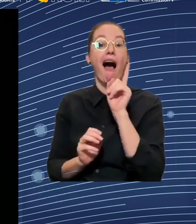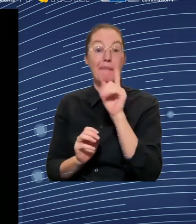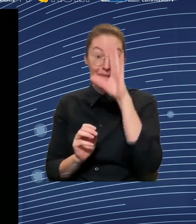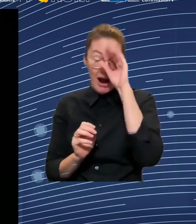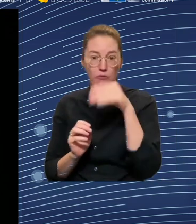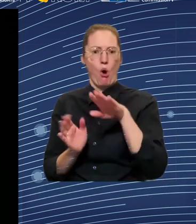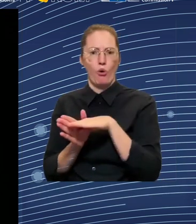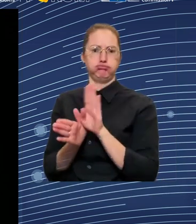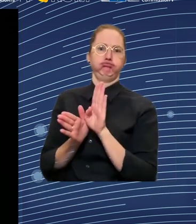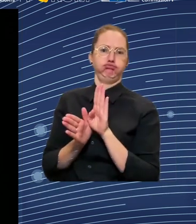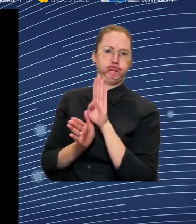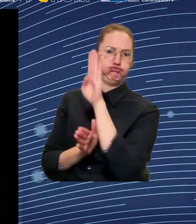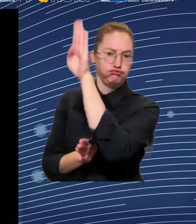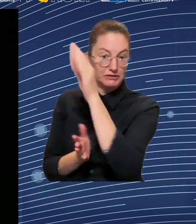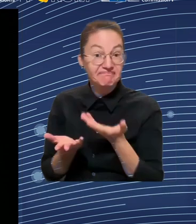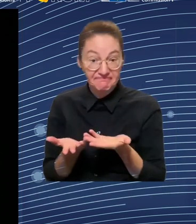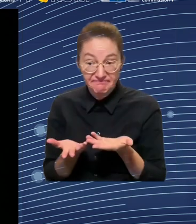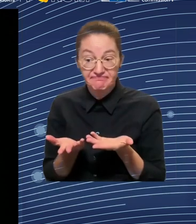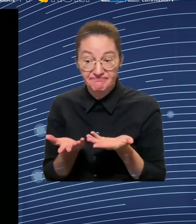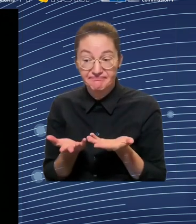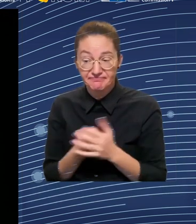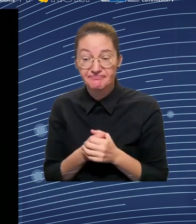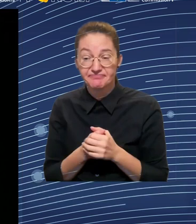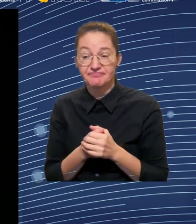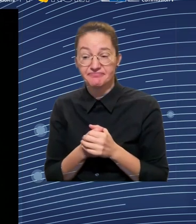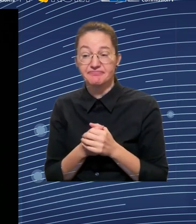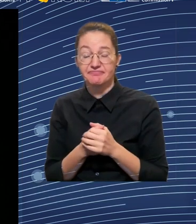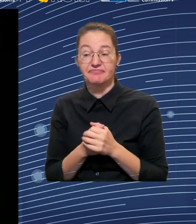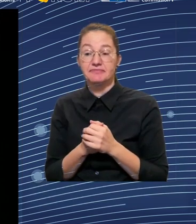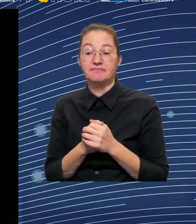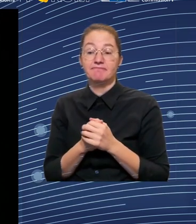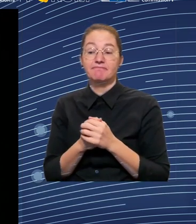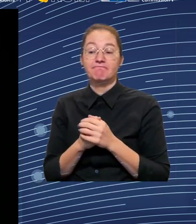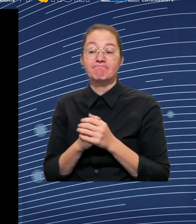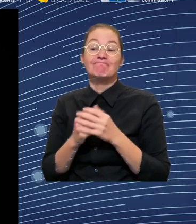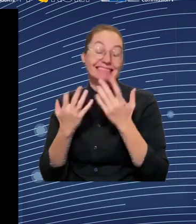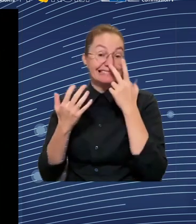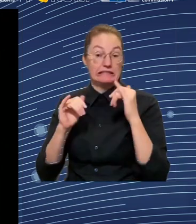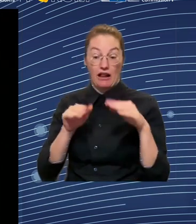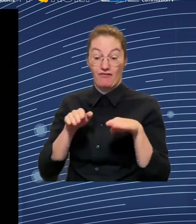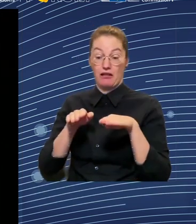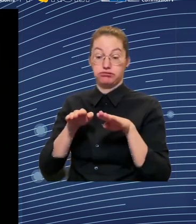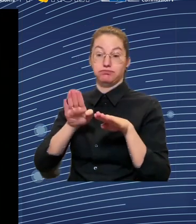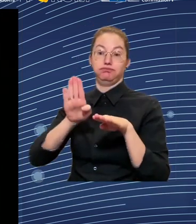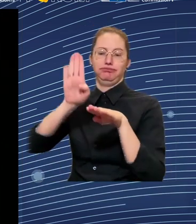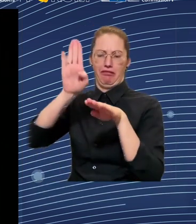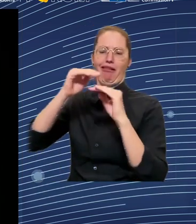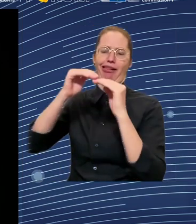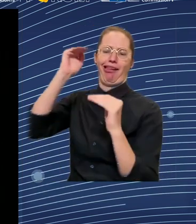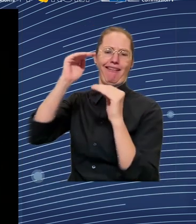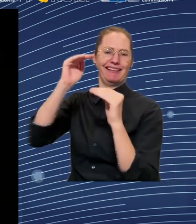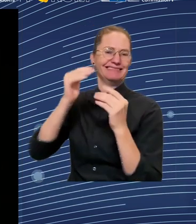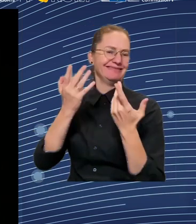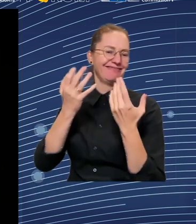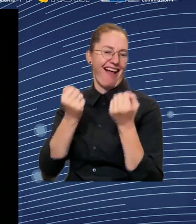services, because quite often this sector somehow remains a bit forgotten in the analysis. And we see also a major gender